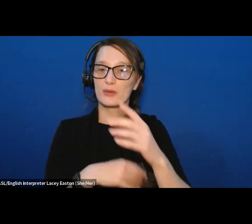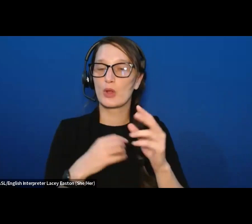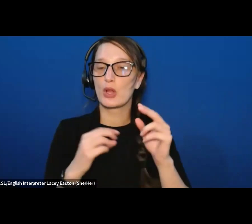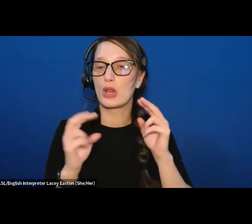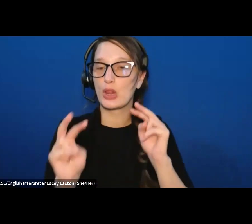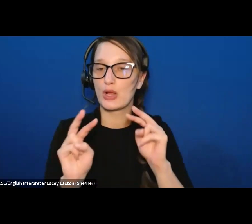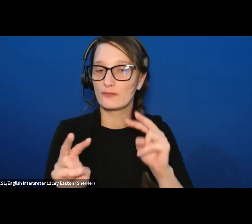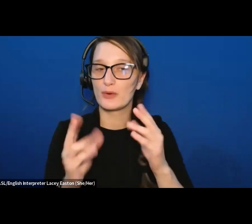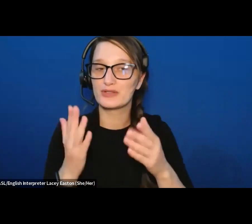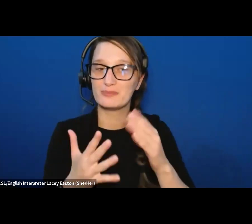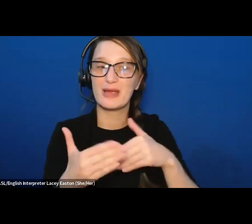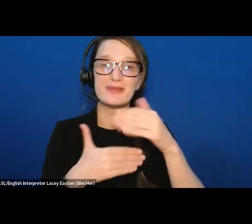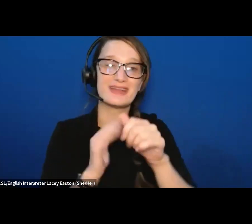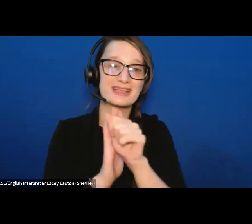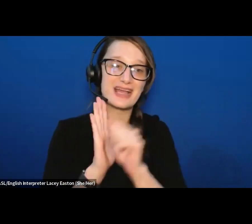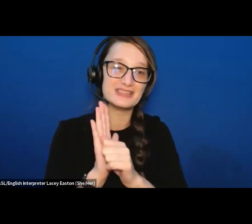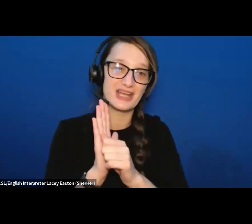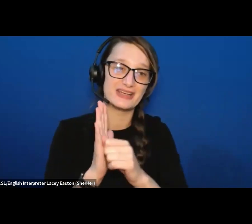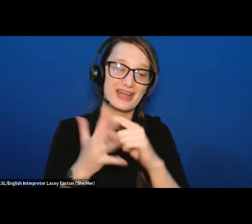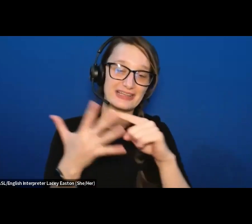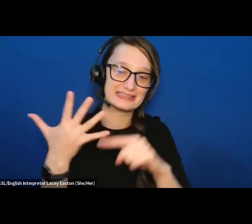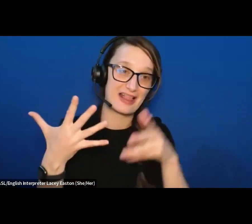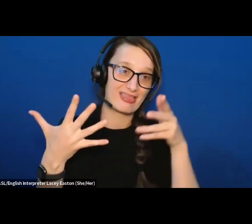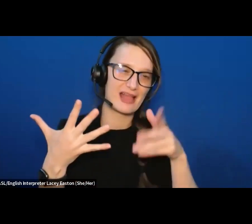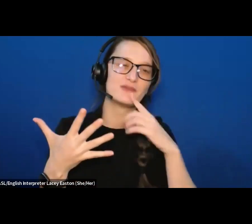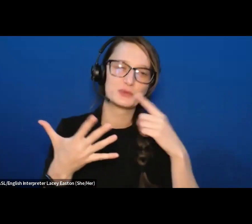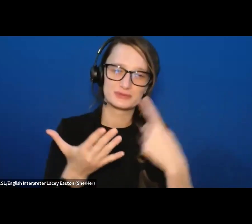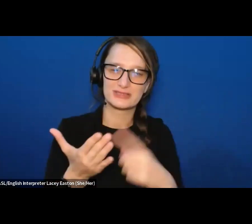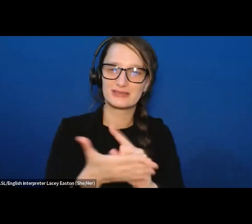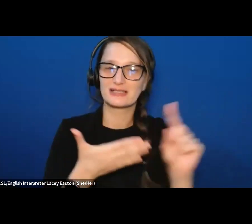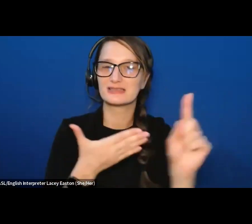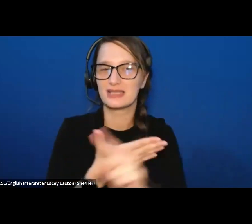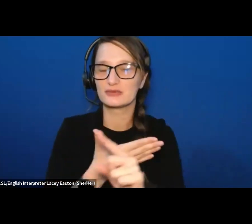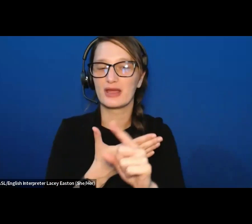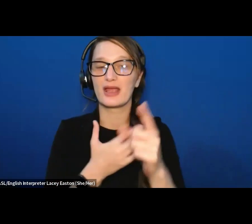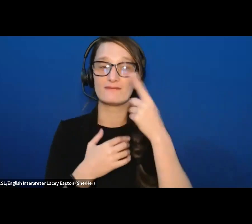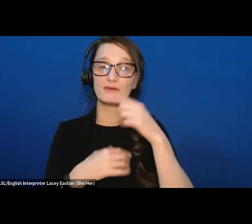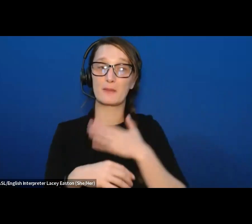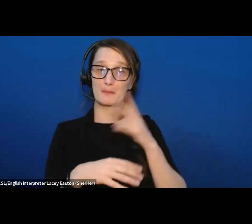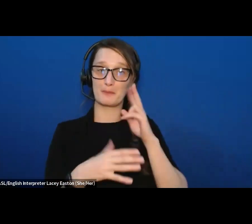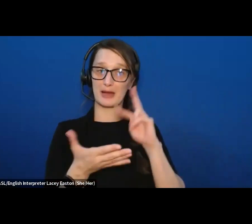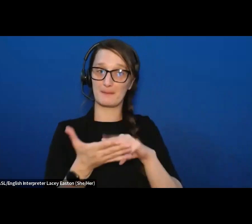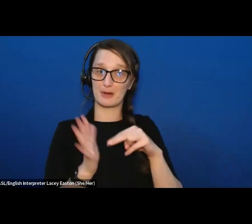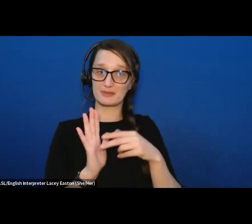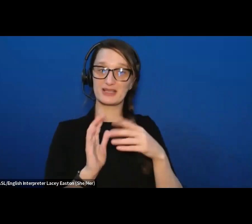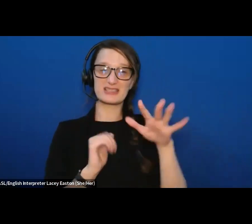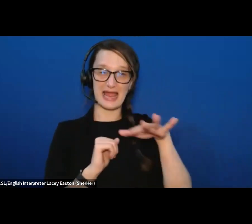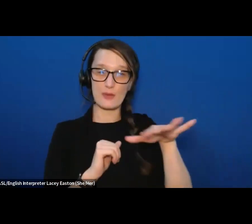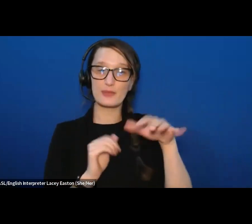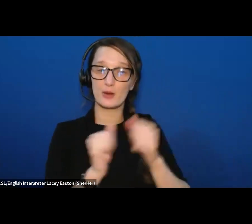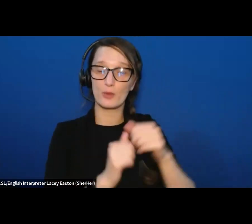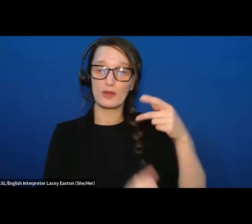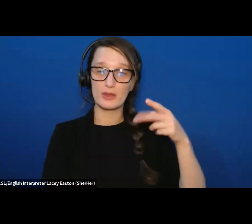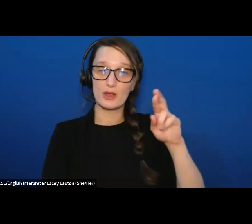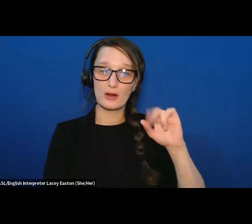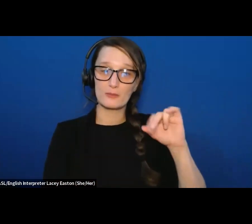other agenda items next week. And I will just say, for my purposes, being out there with Pride too at the